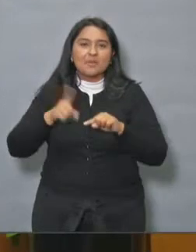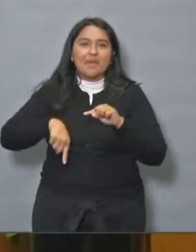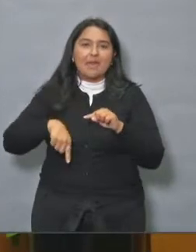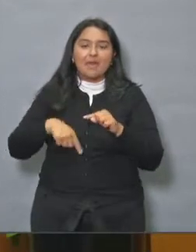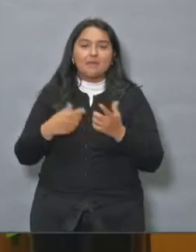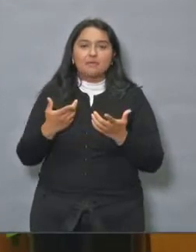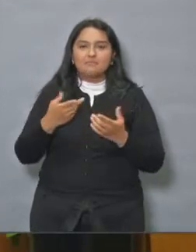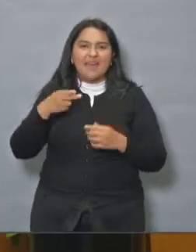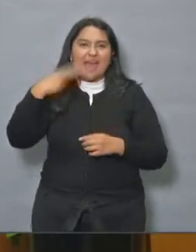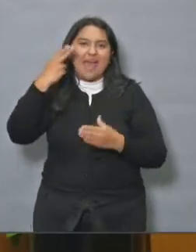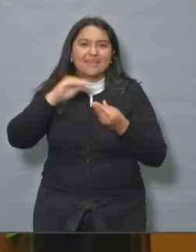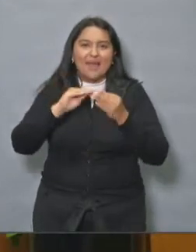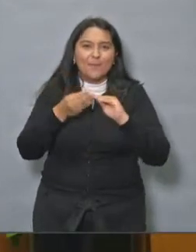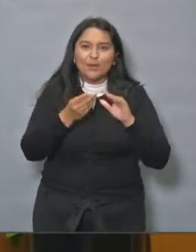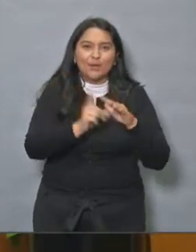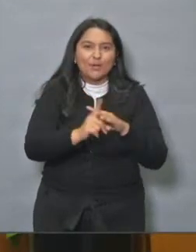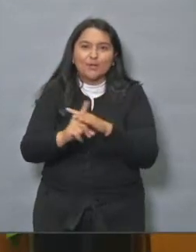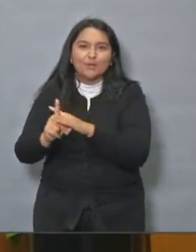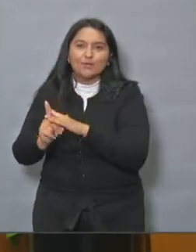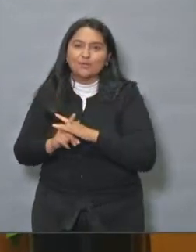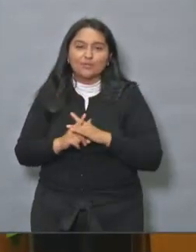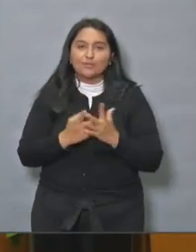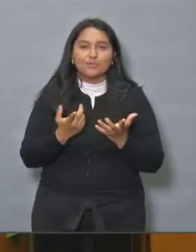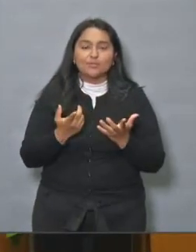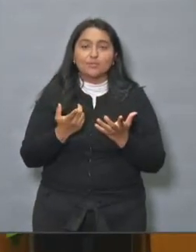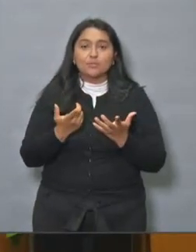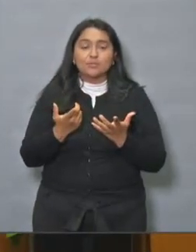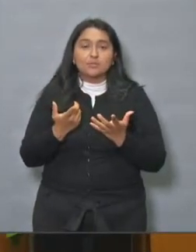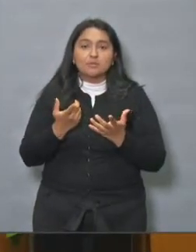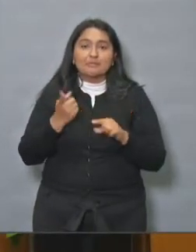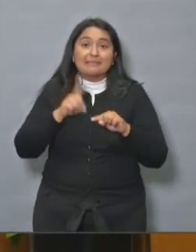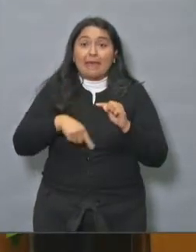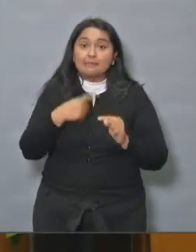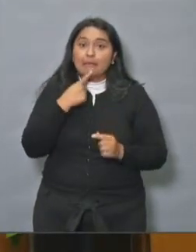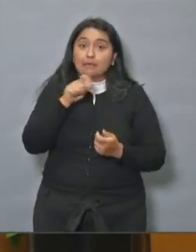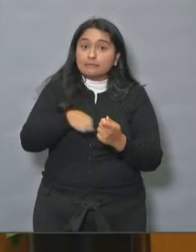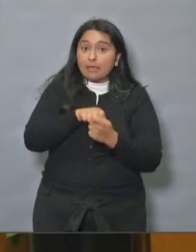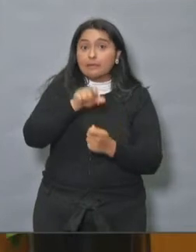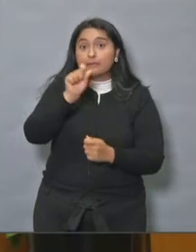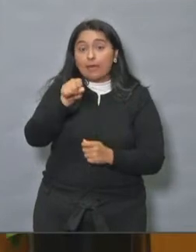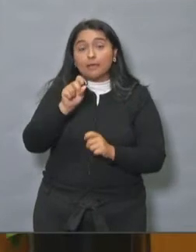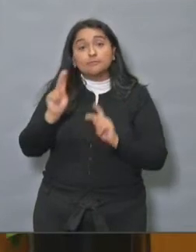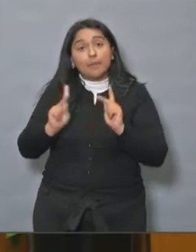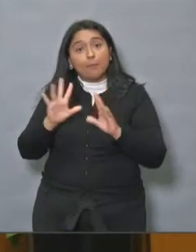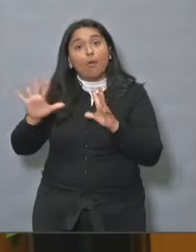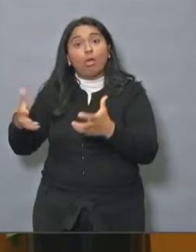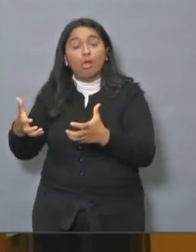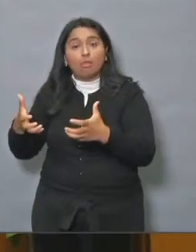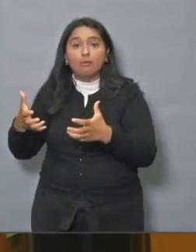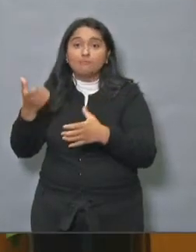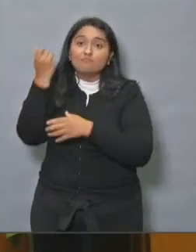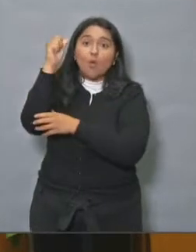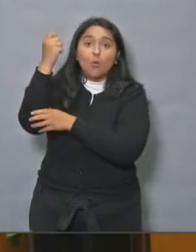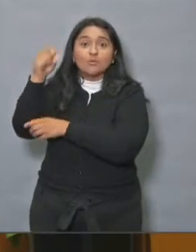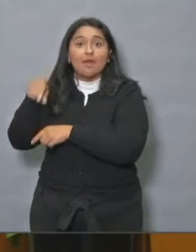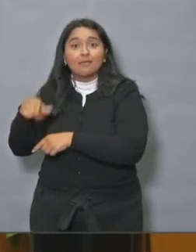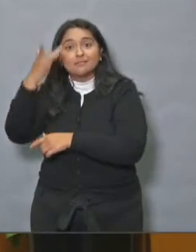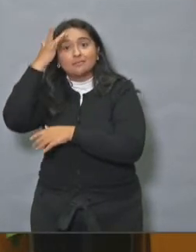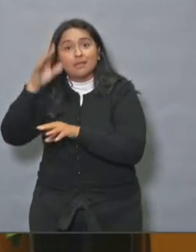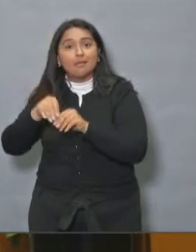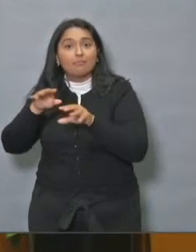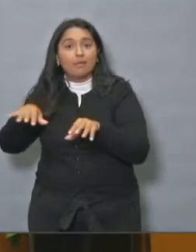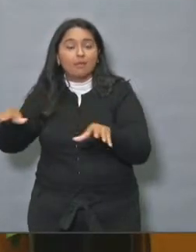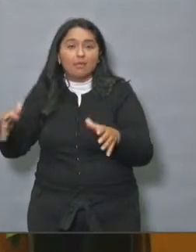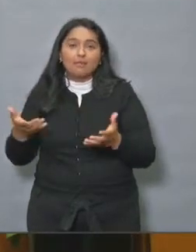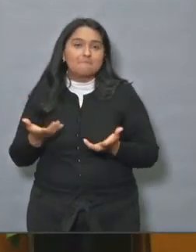increased numbers that we're seeing, that some of this is in fact people who may have been in a crowded situation at one of the protests where there